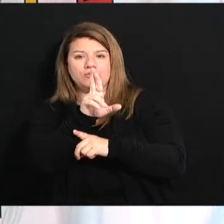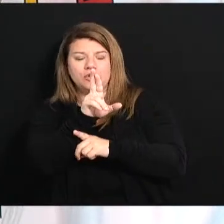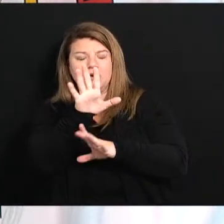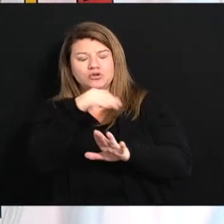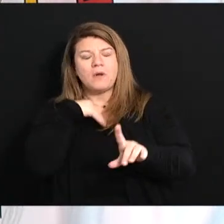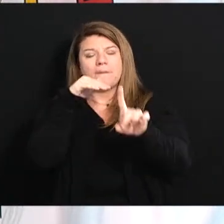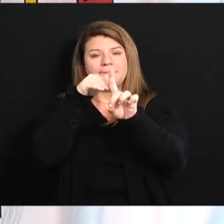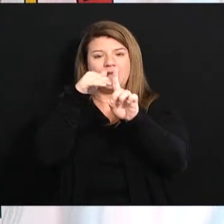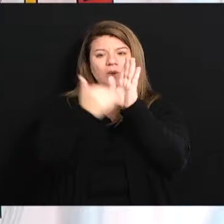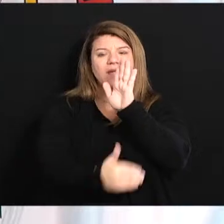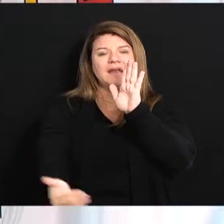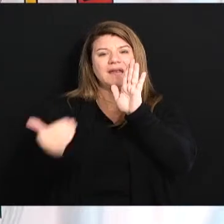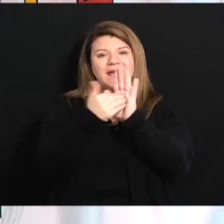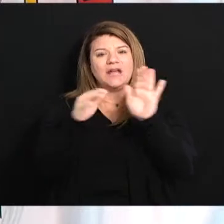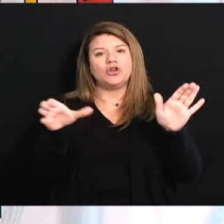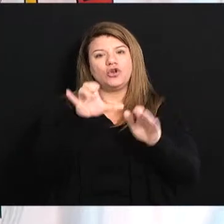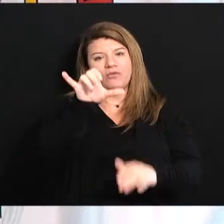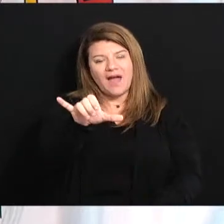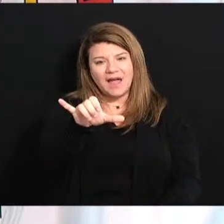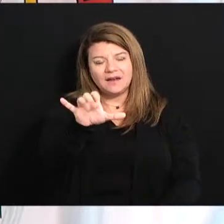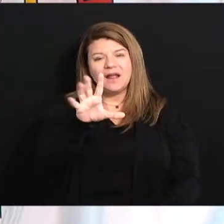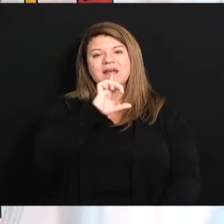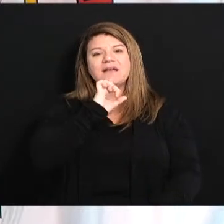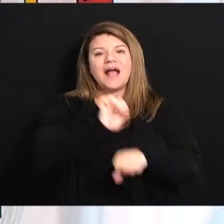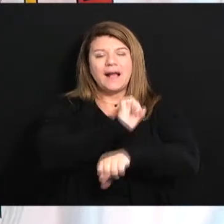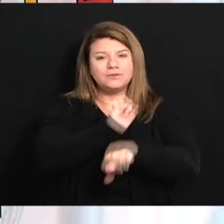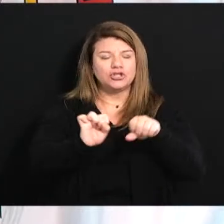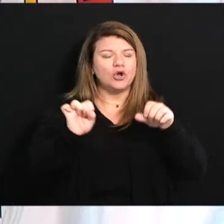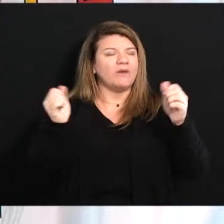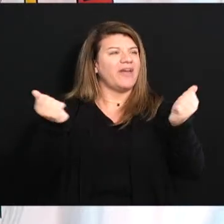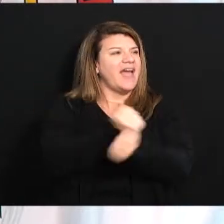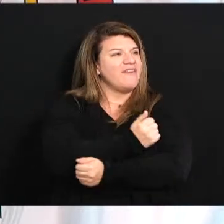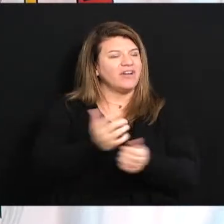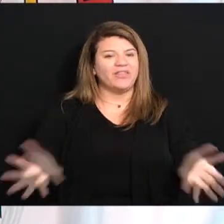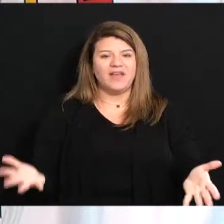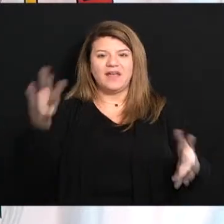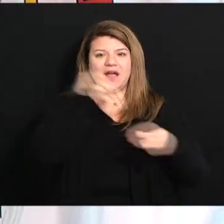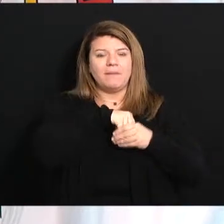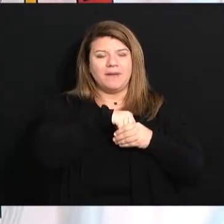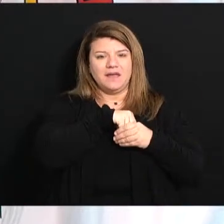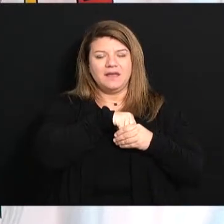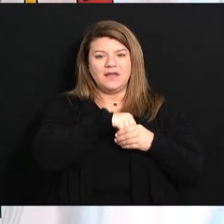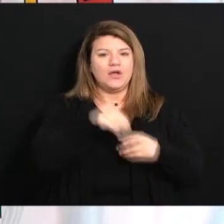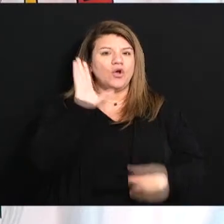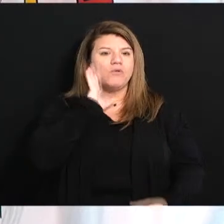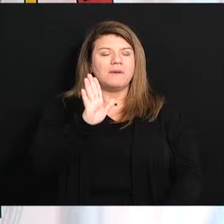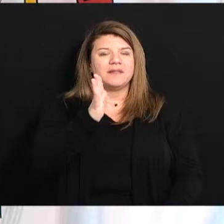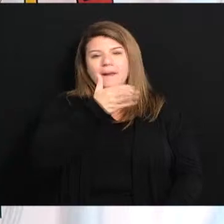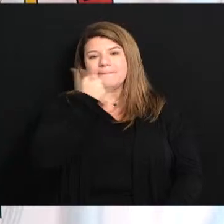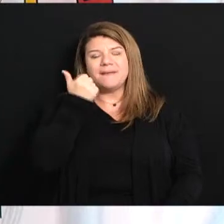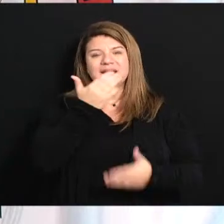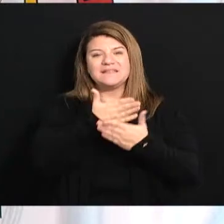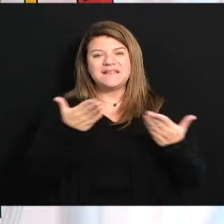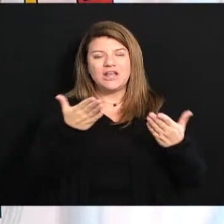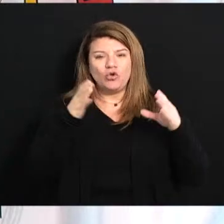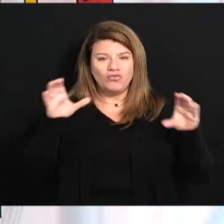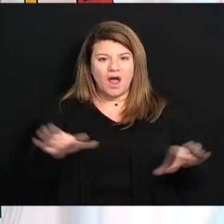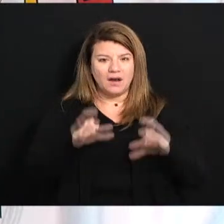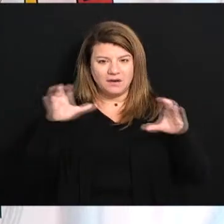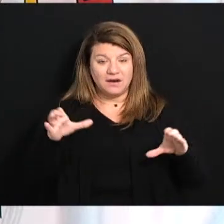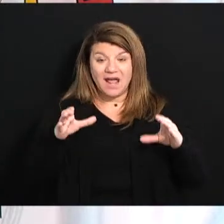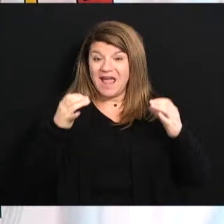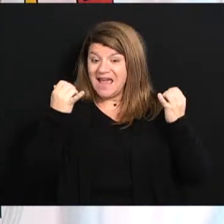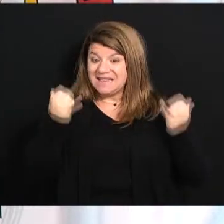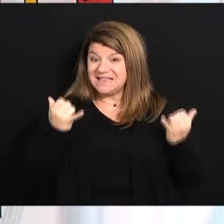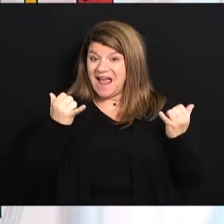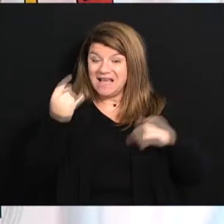and over to just go do that. Absolutely, with all in you and everything, it'll be the very best thing that you've done, and today